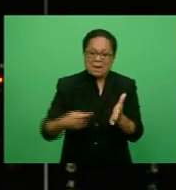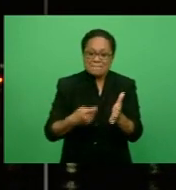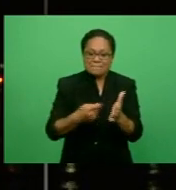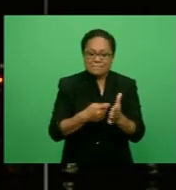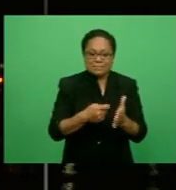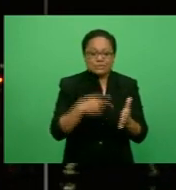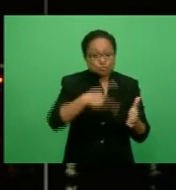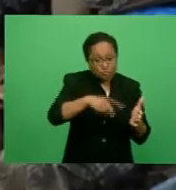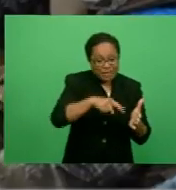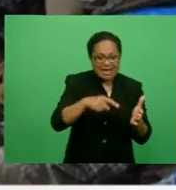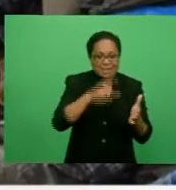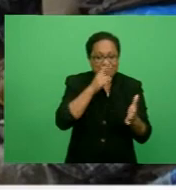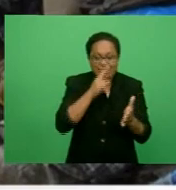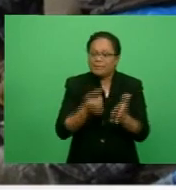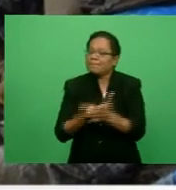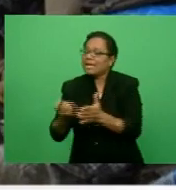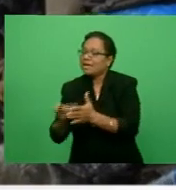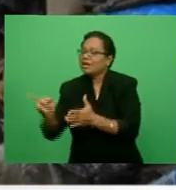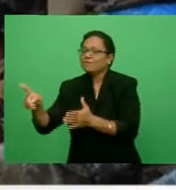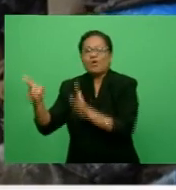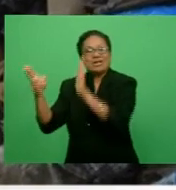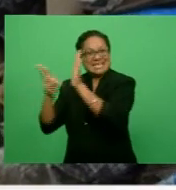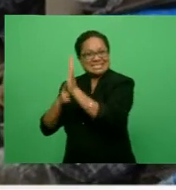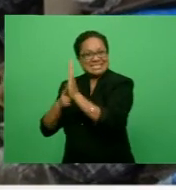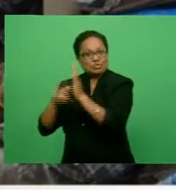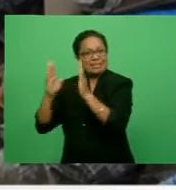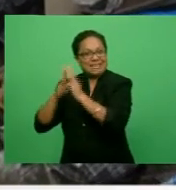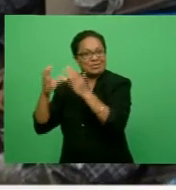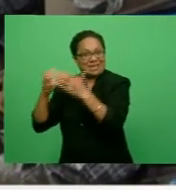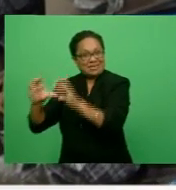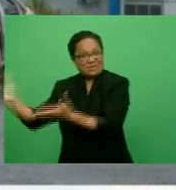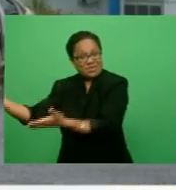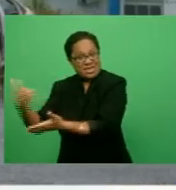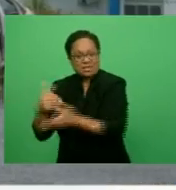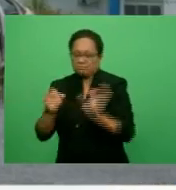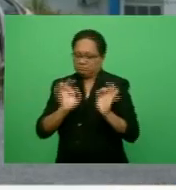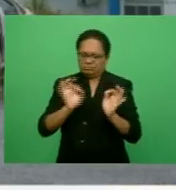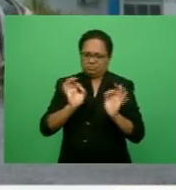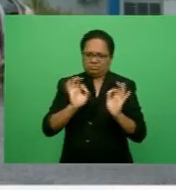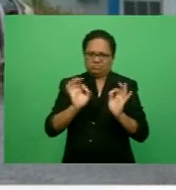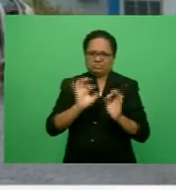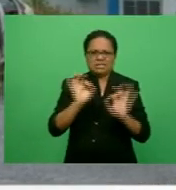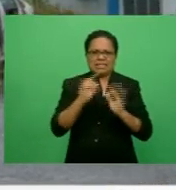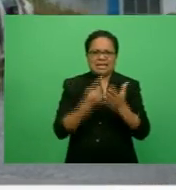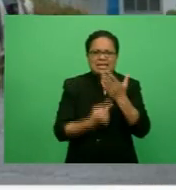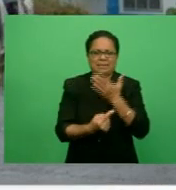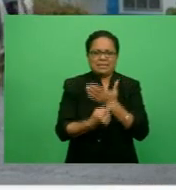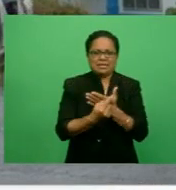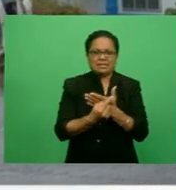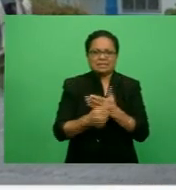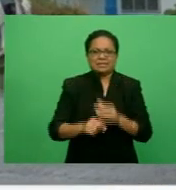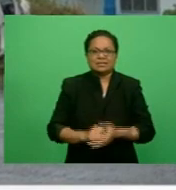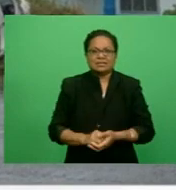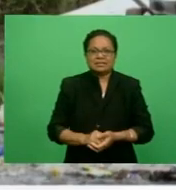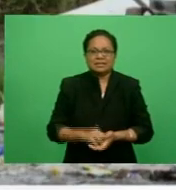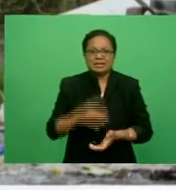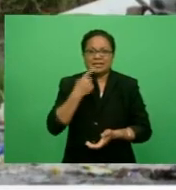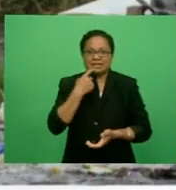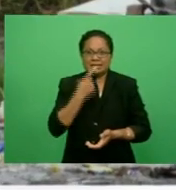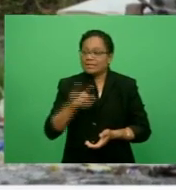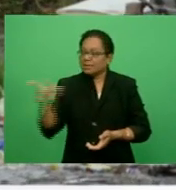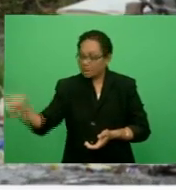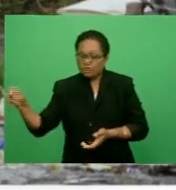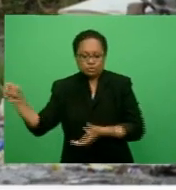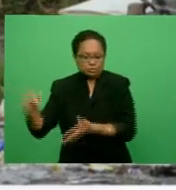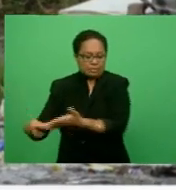in Nesinu. It says their agreement is for the Nesinu Town Council to pay the Suva City Council the entire cost of